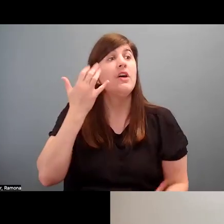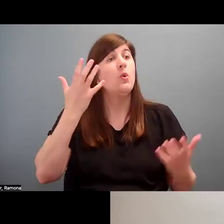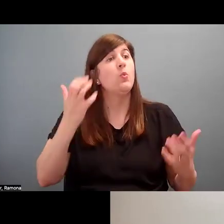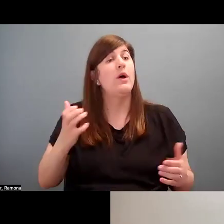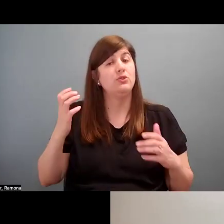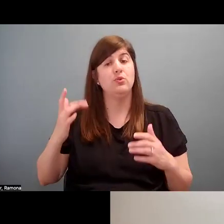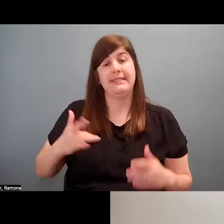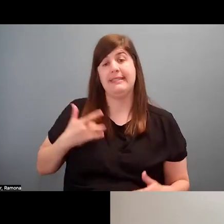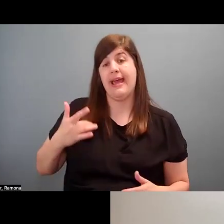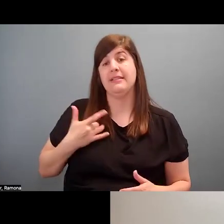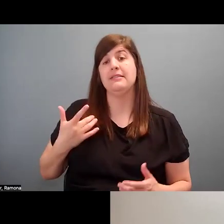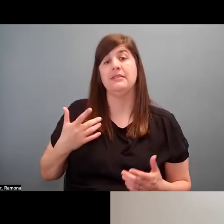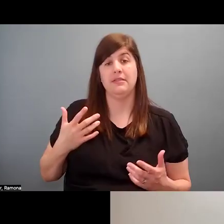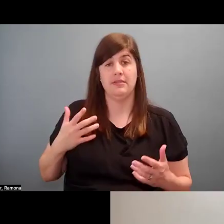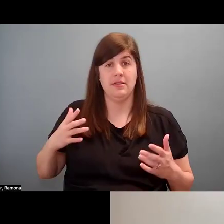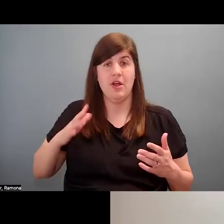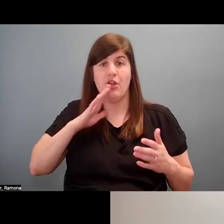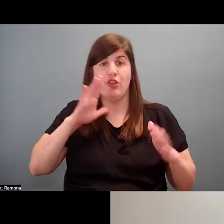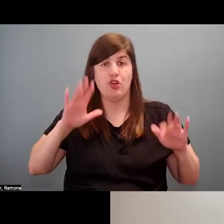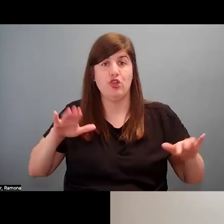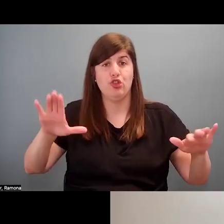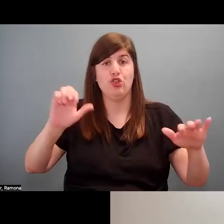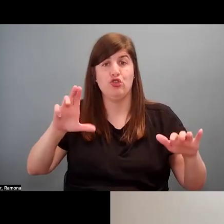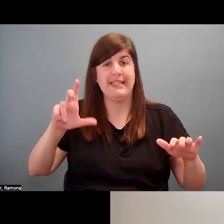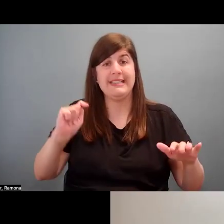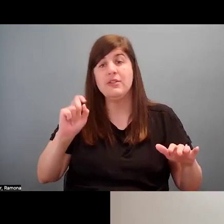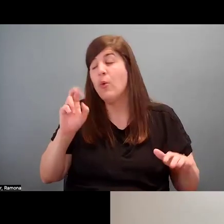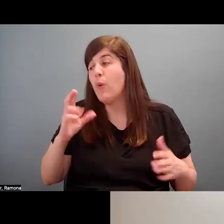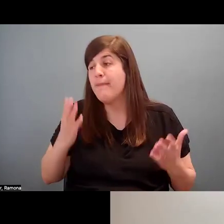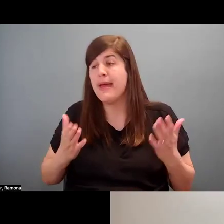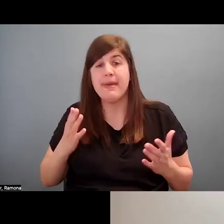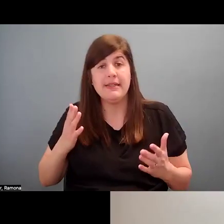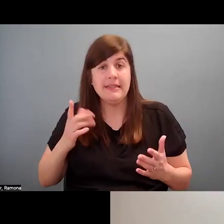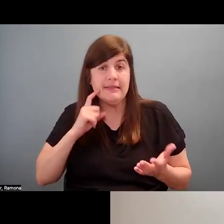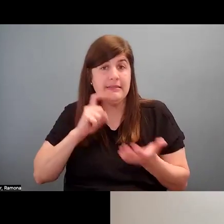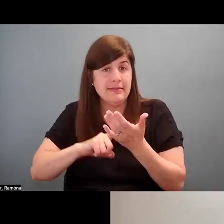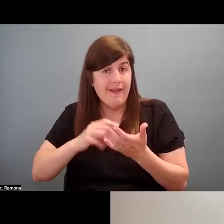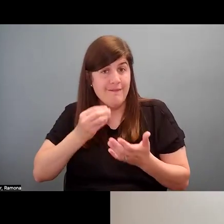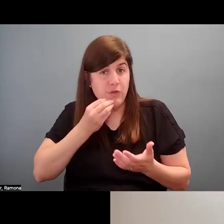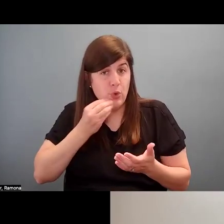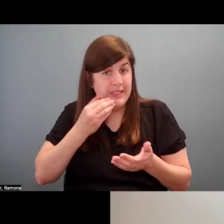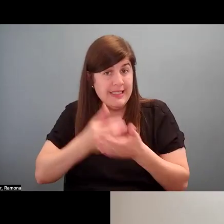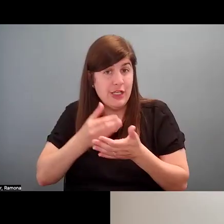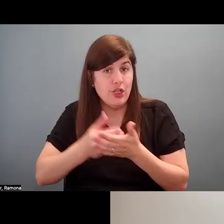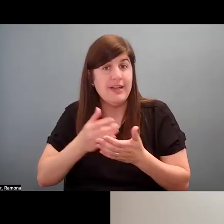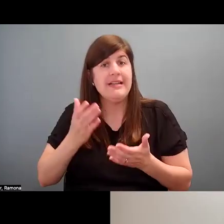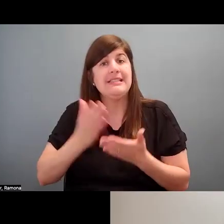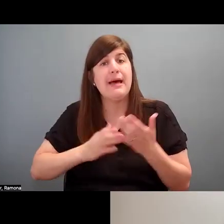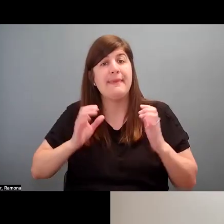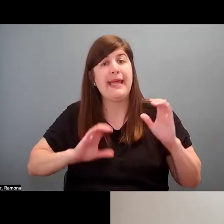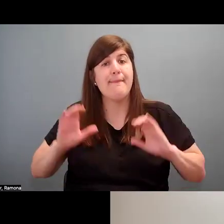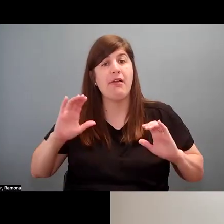sense the current, or if they want to sense if there's food nearby, some chemical sensors, they